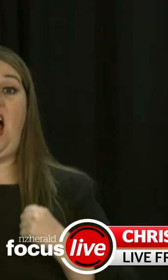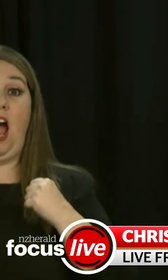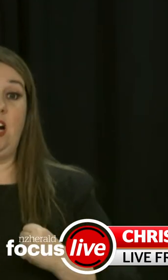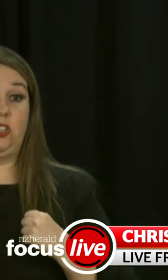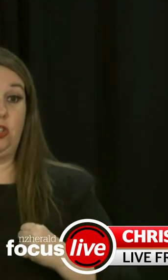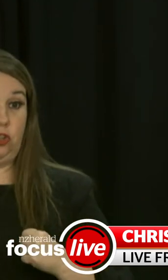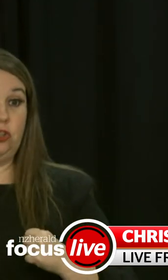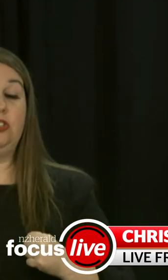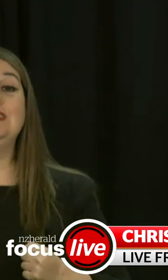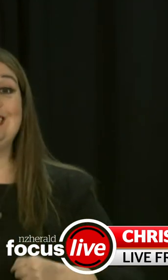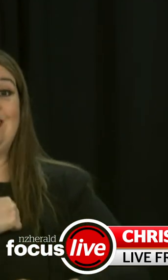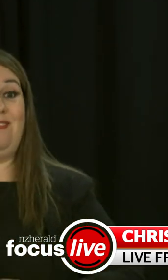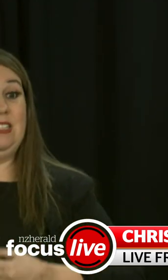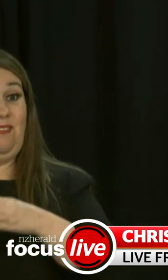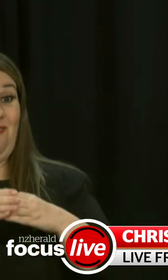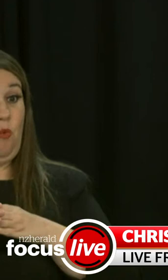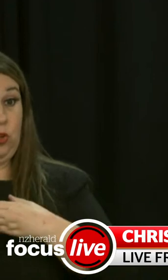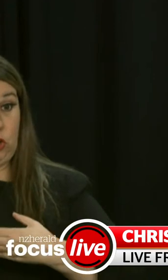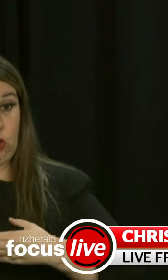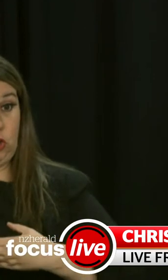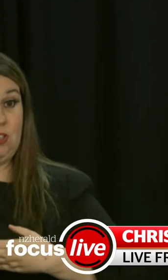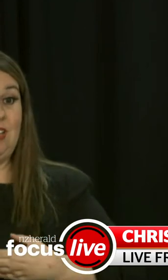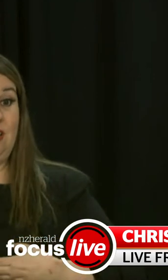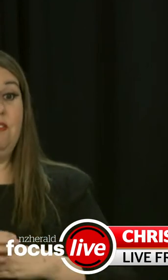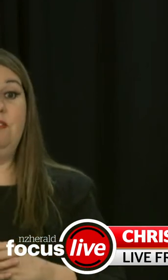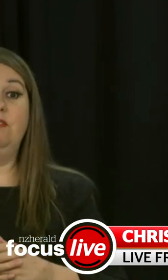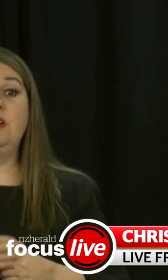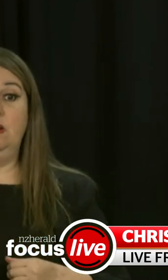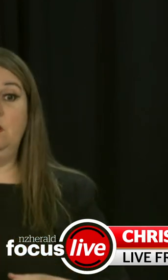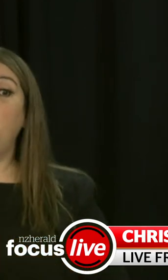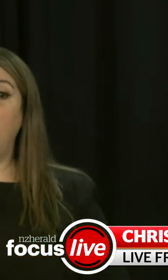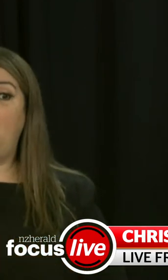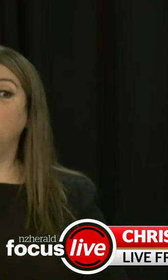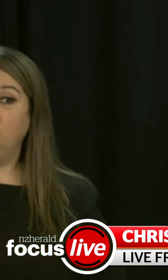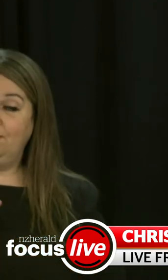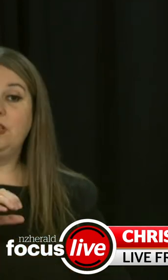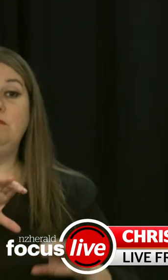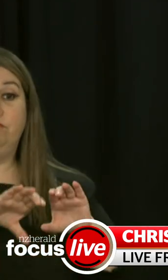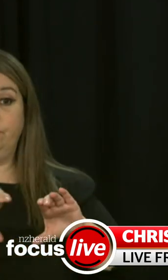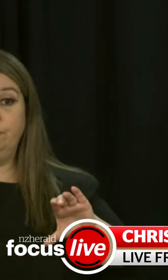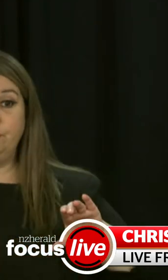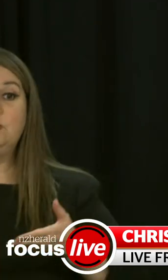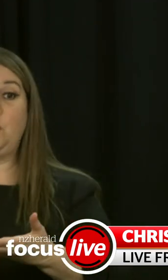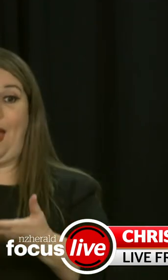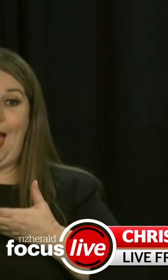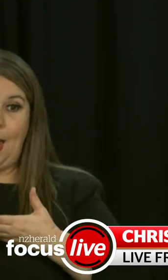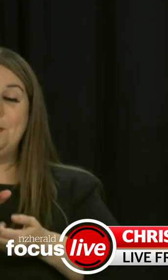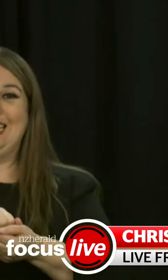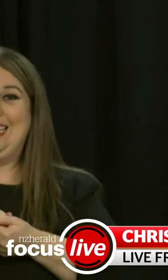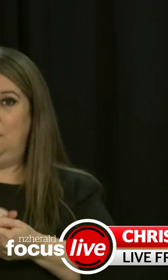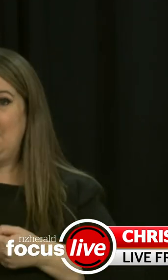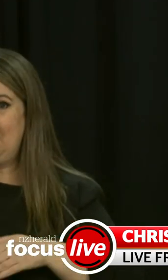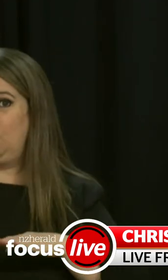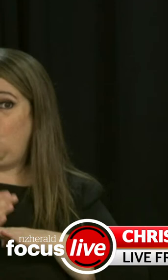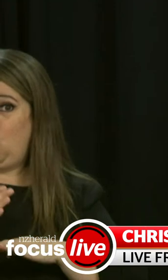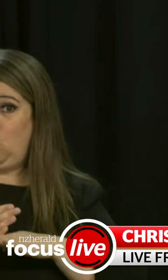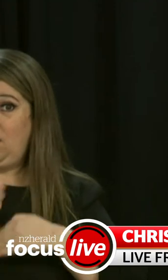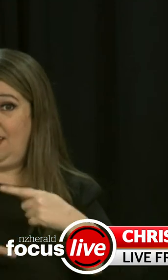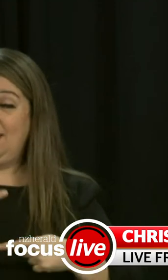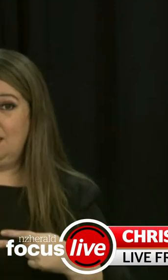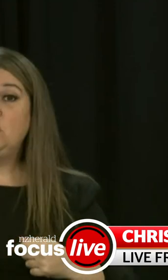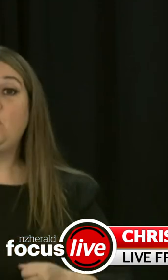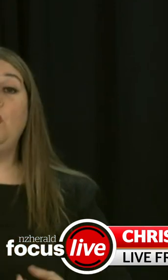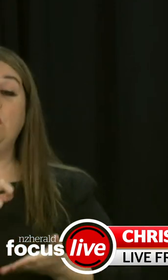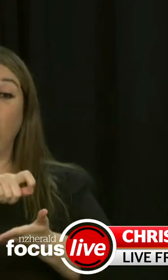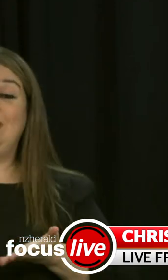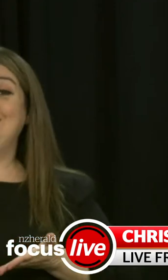some one-off payments to NZDF personnel, and that saw an immediate reduction, in fact withdrawal, of the number of resignations